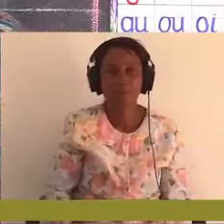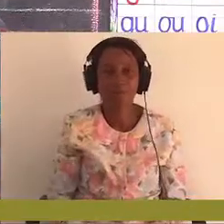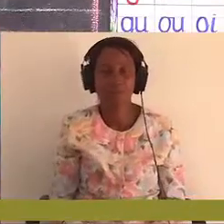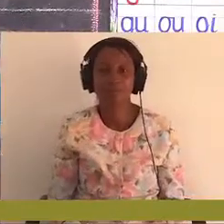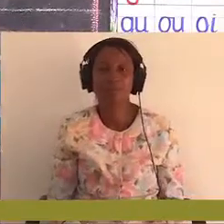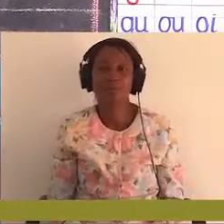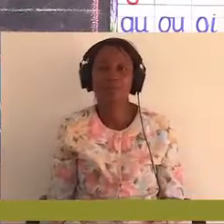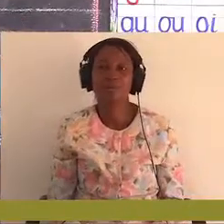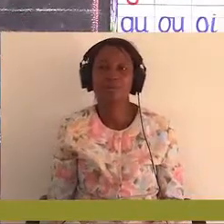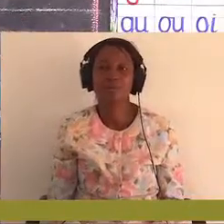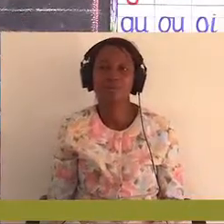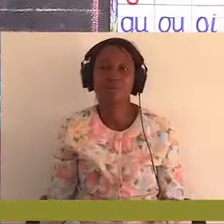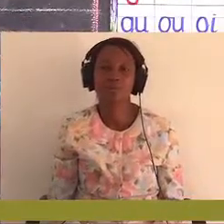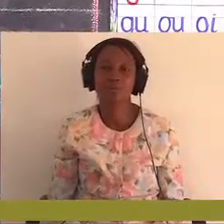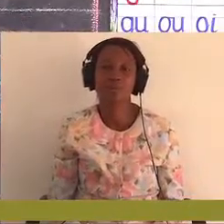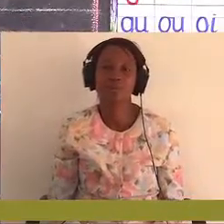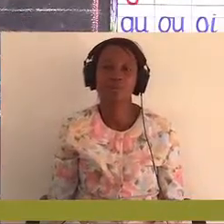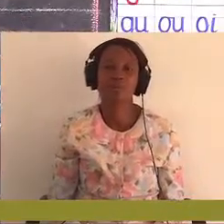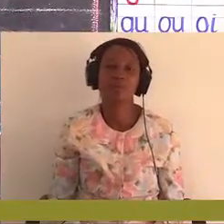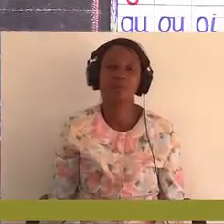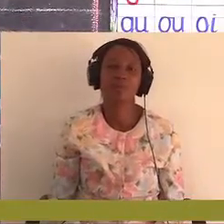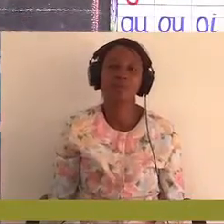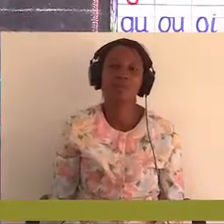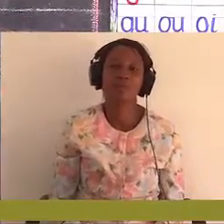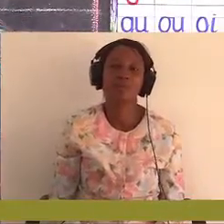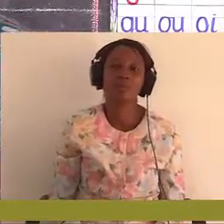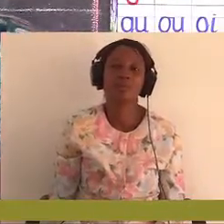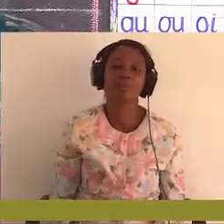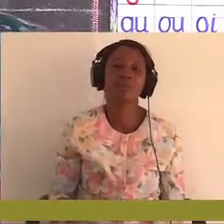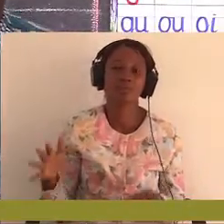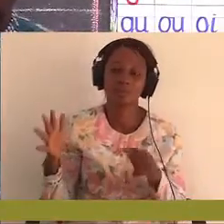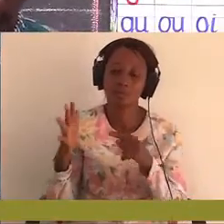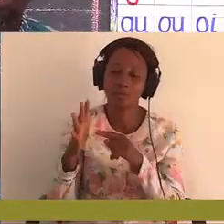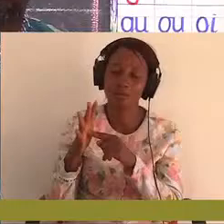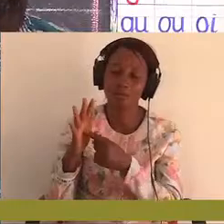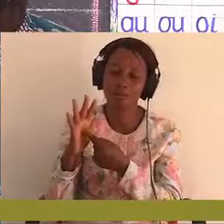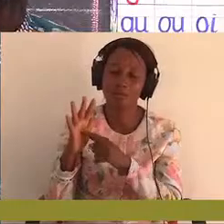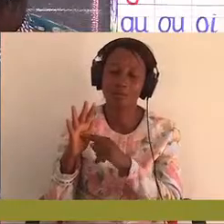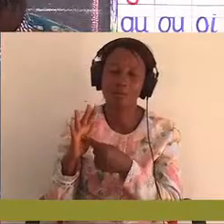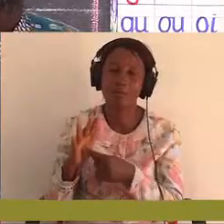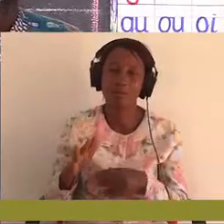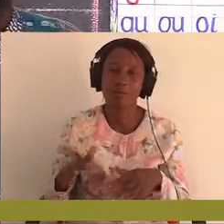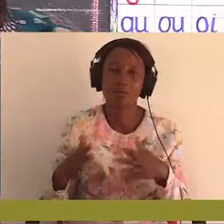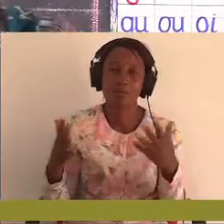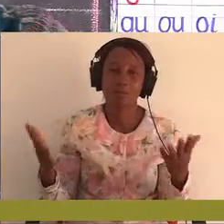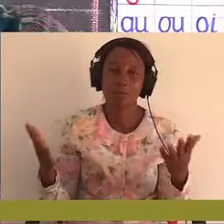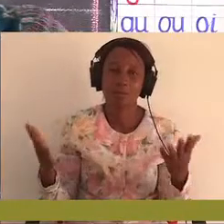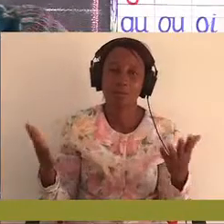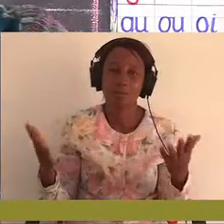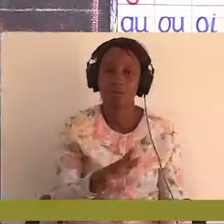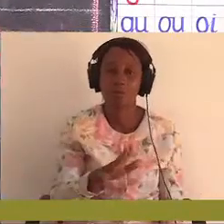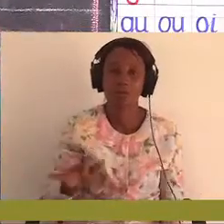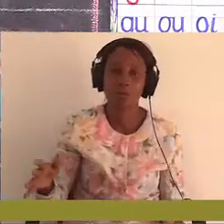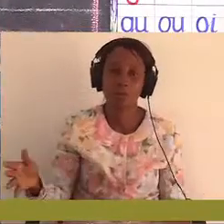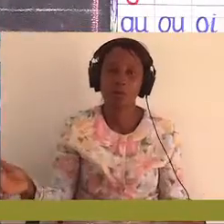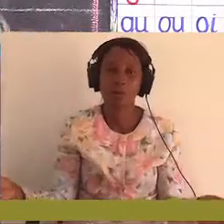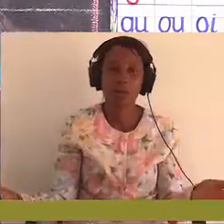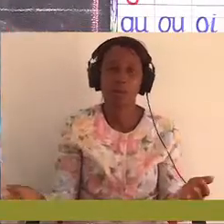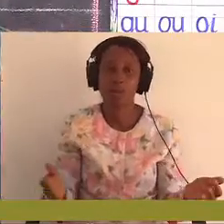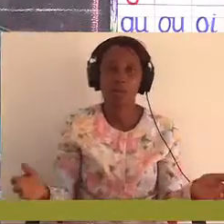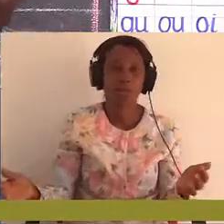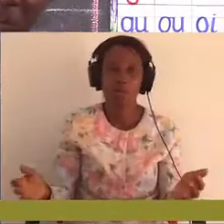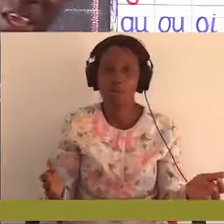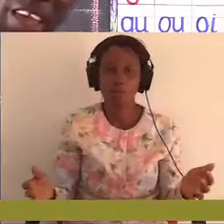was a point where water gurgles and a drain.